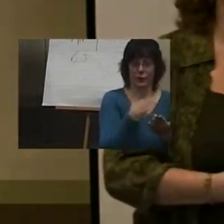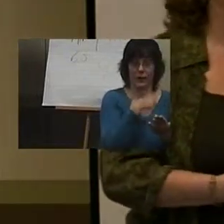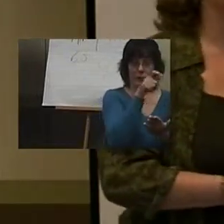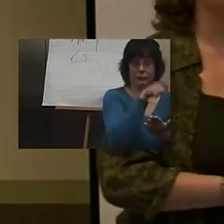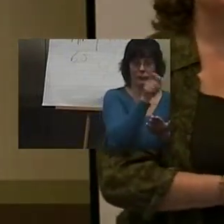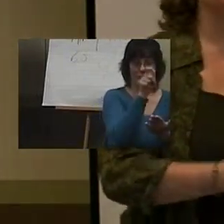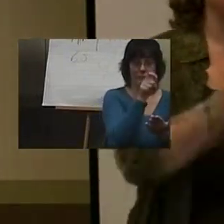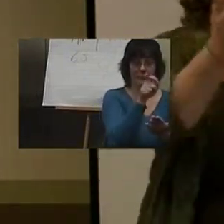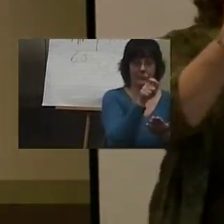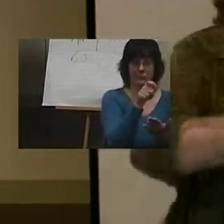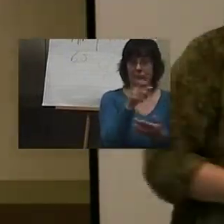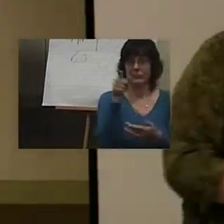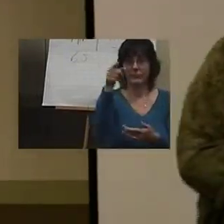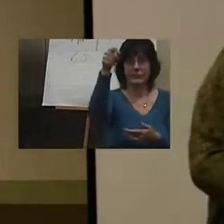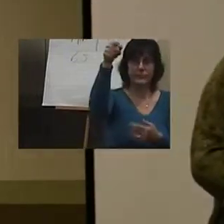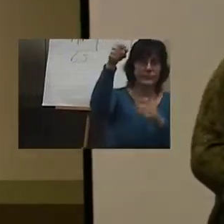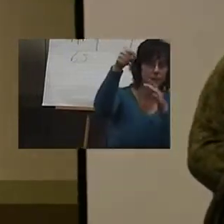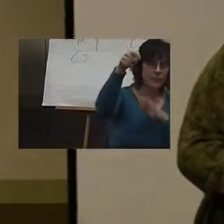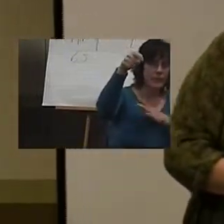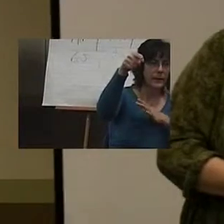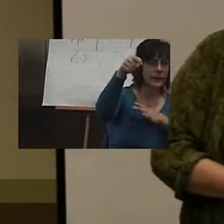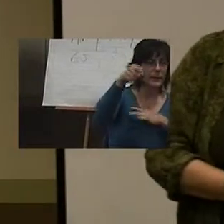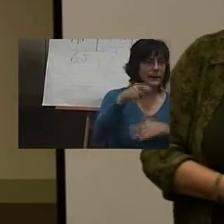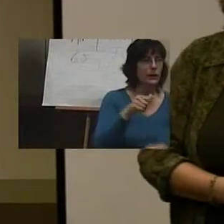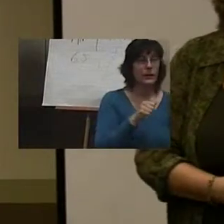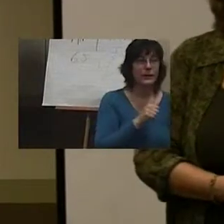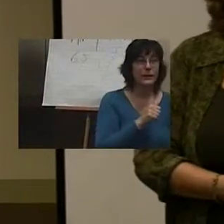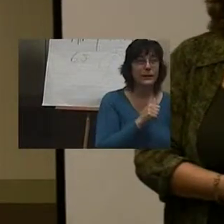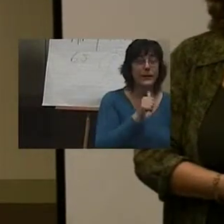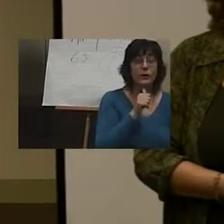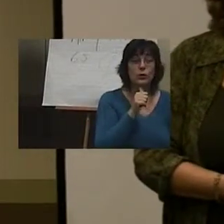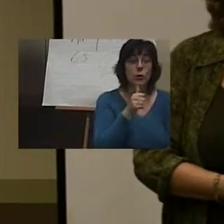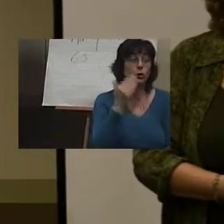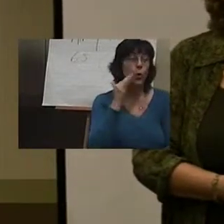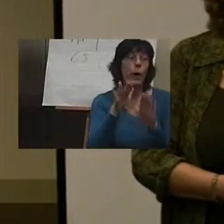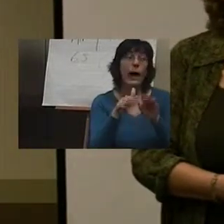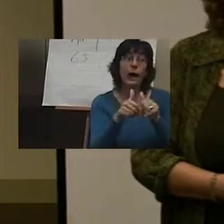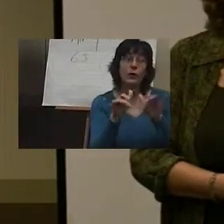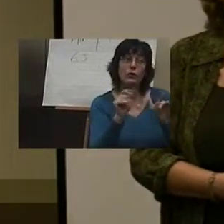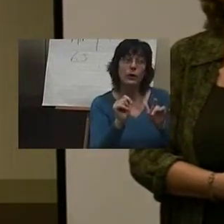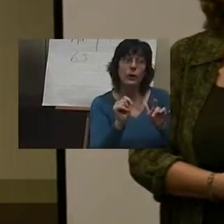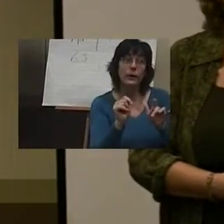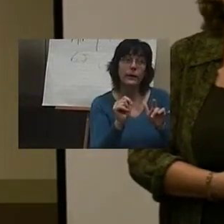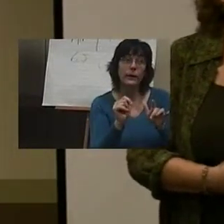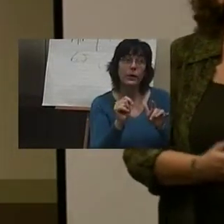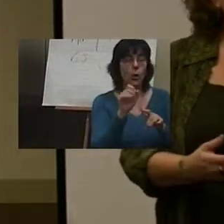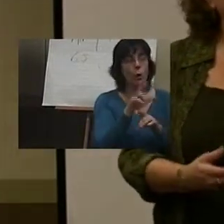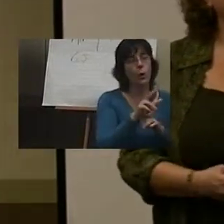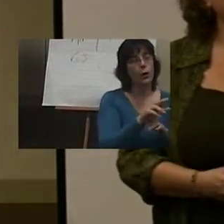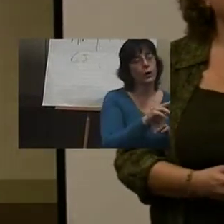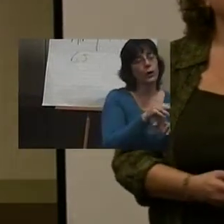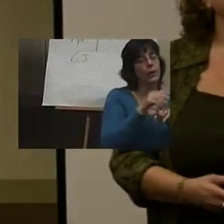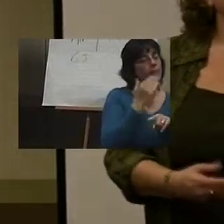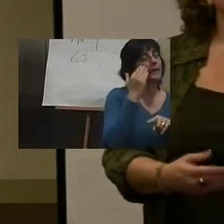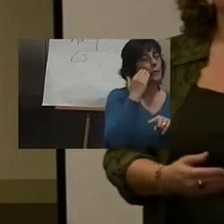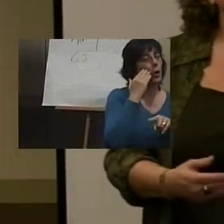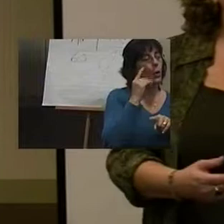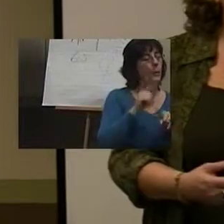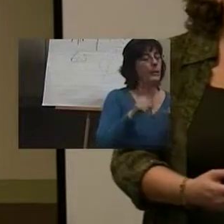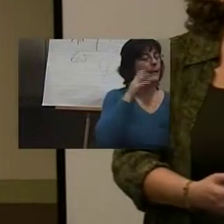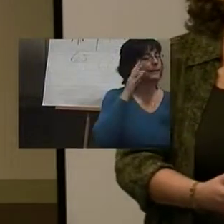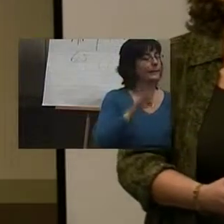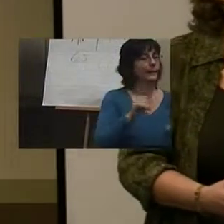off. Yes? Do they not know how to do it, or do they know who is choosing? Okay, thank you. So